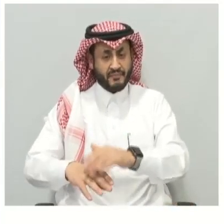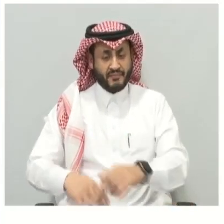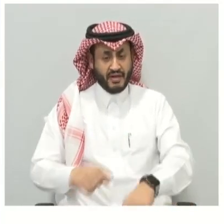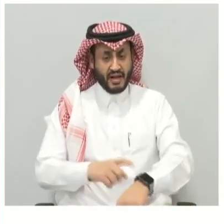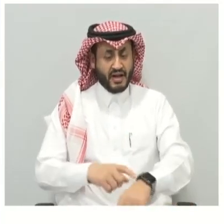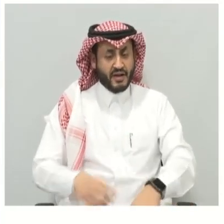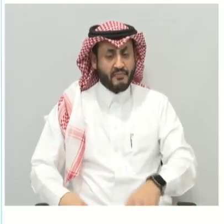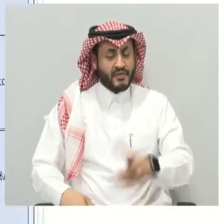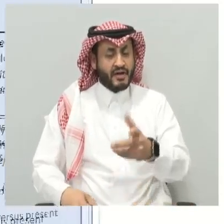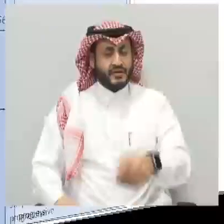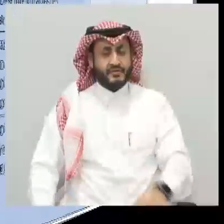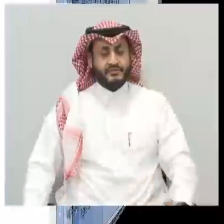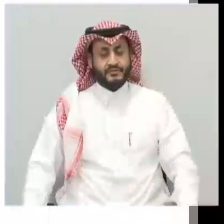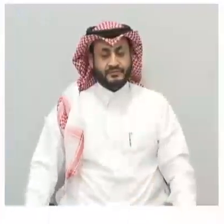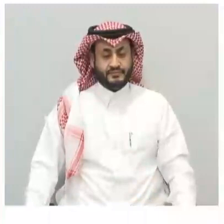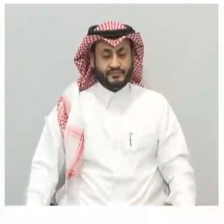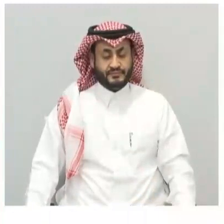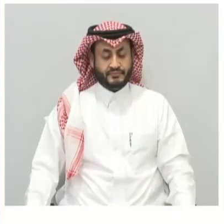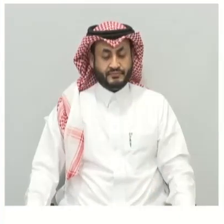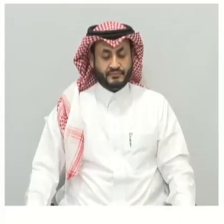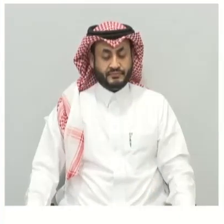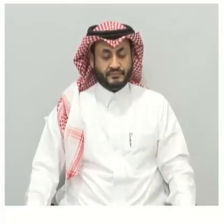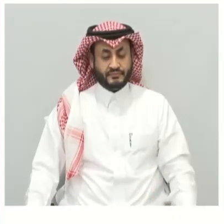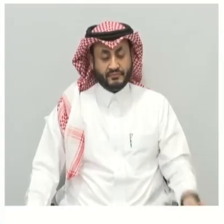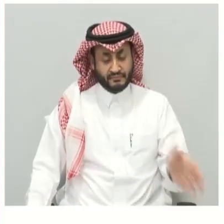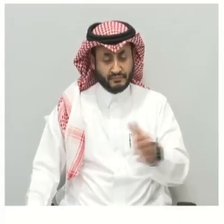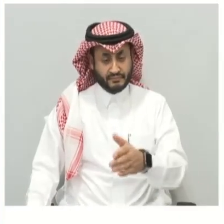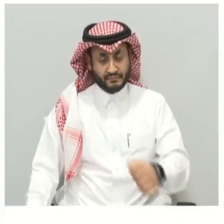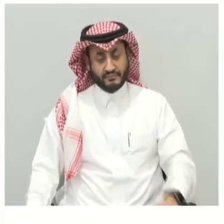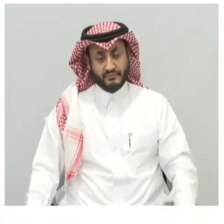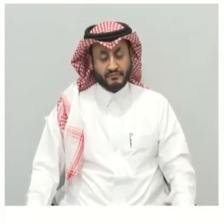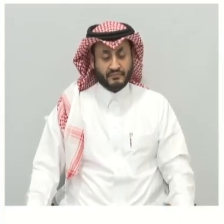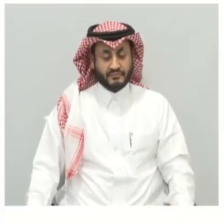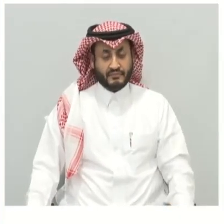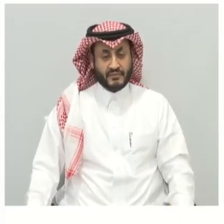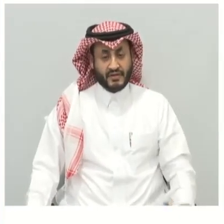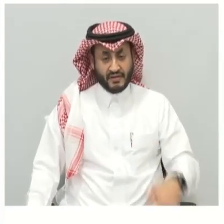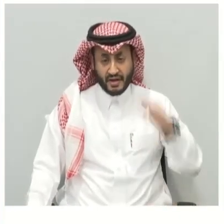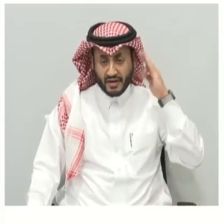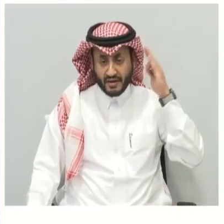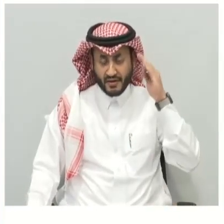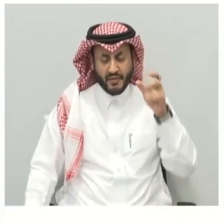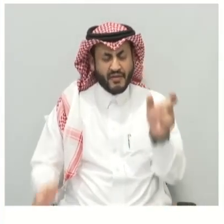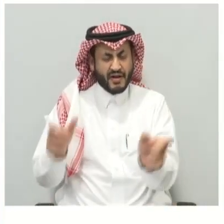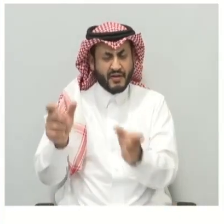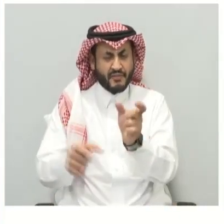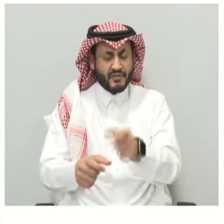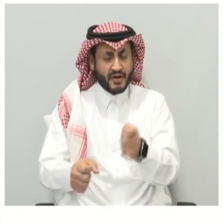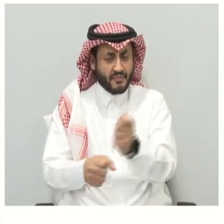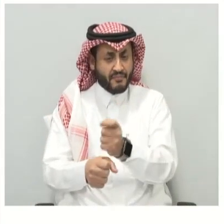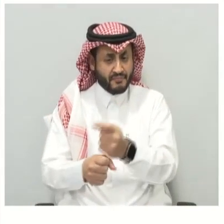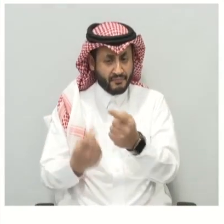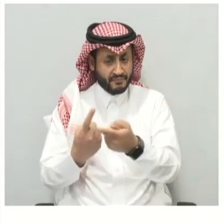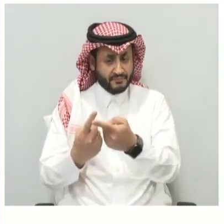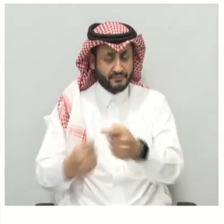time. Not only this, but we also going to learn, going to listen to specific details about job in the first